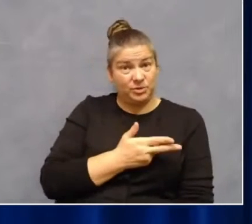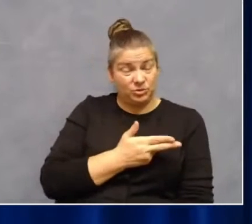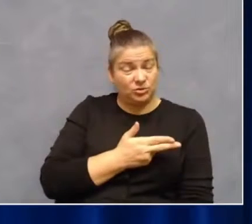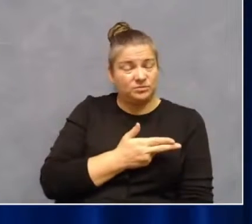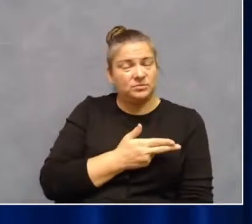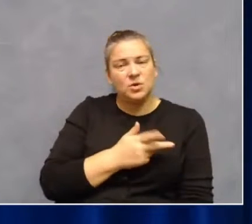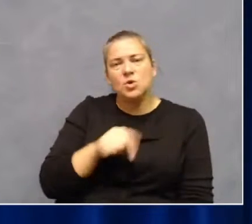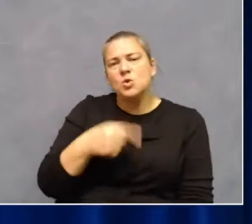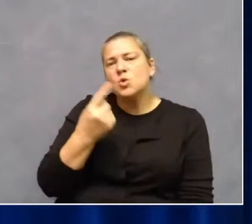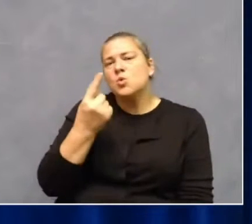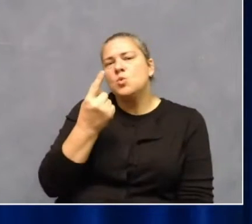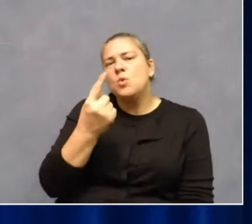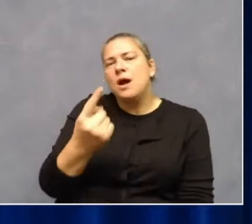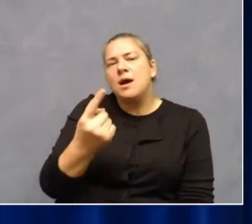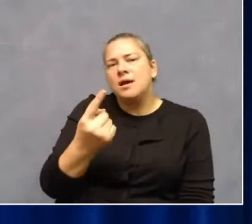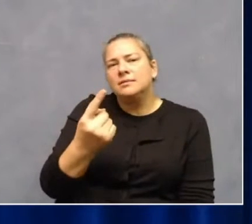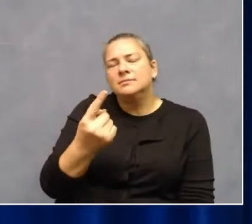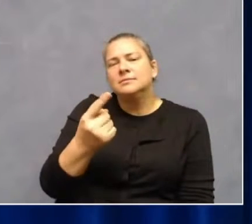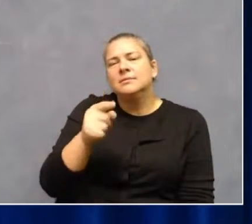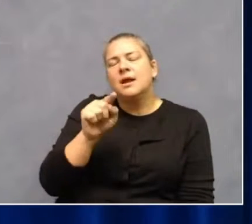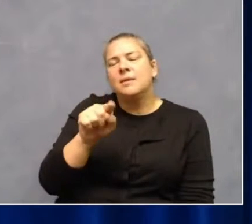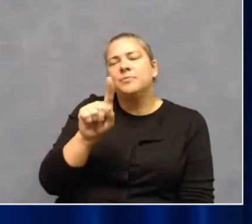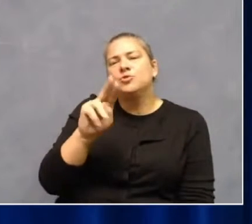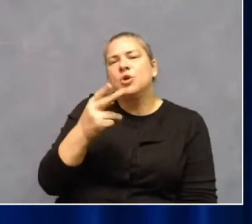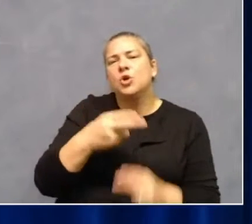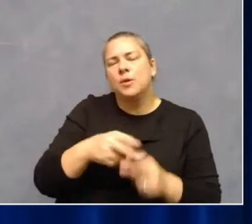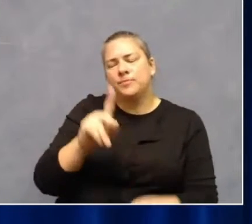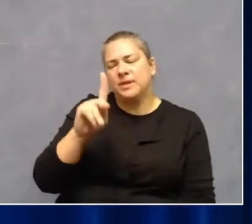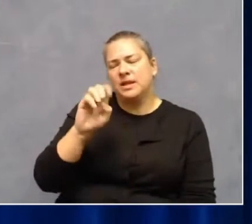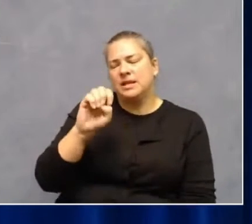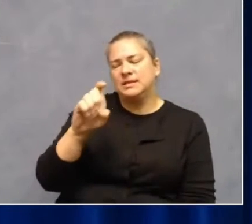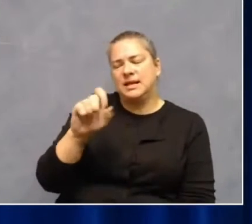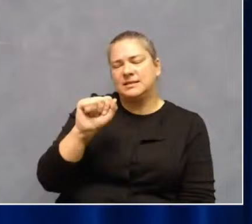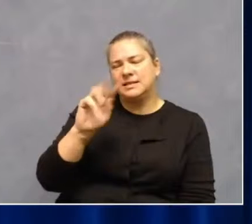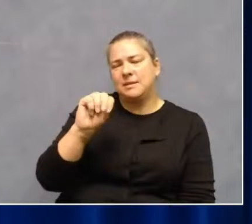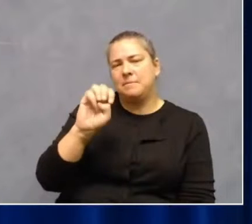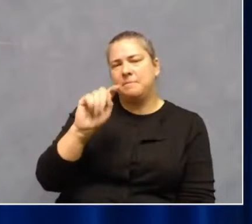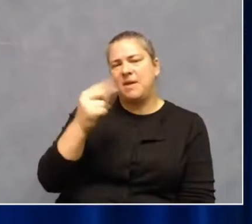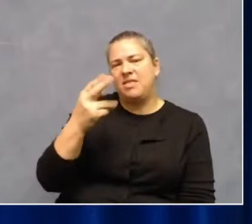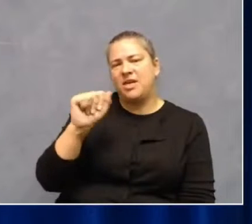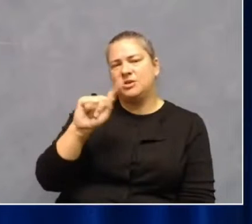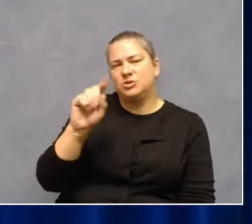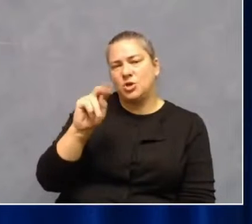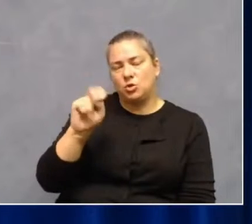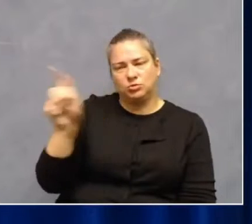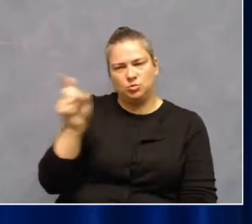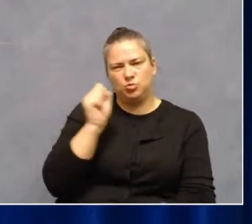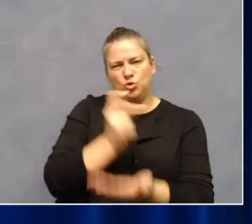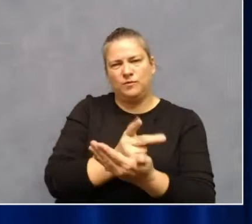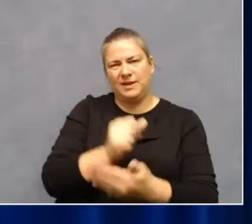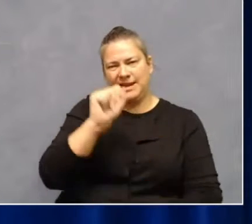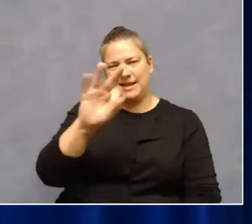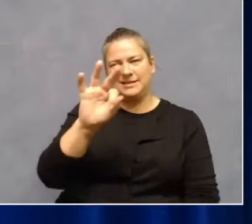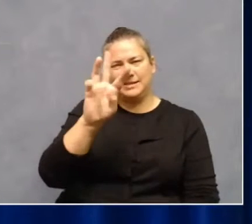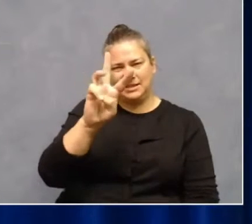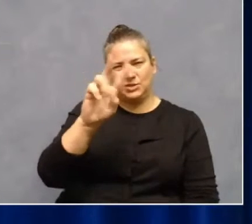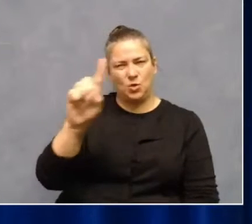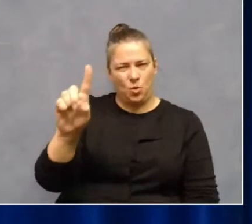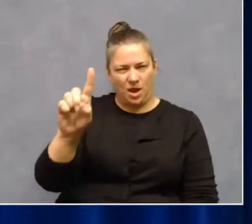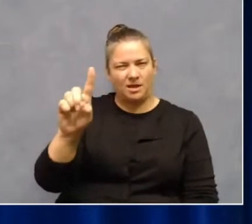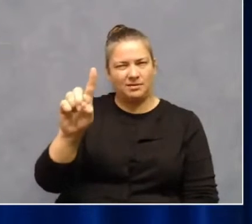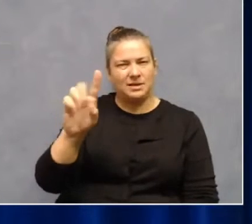death, and it is a drug called dexamethasone that was first approved for use in 1961, 60 years